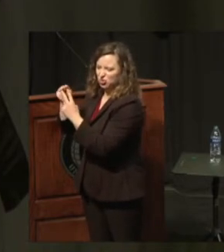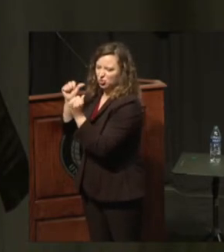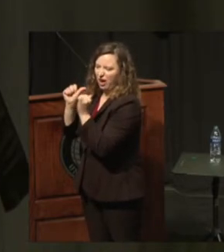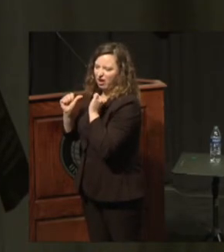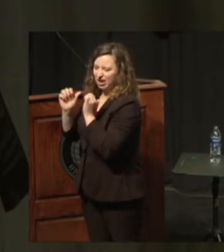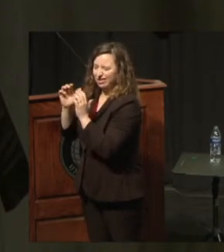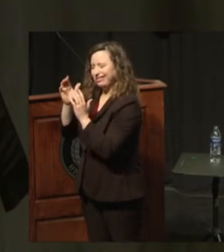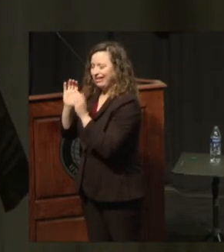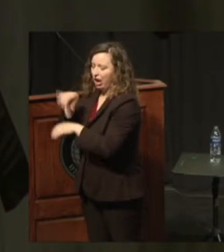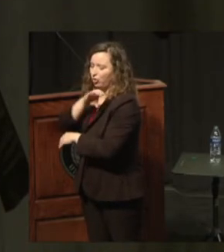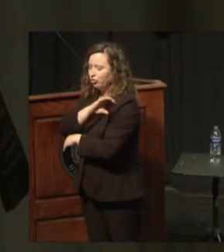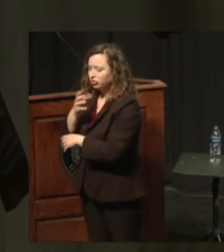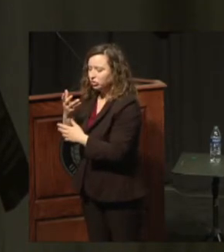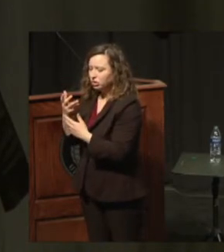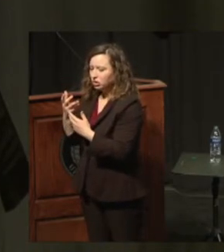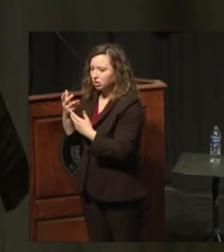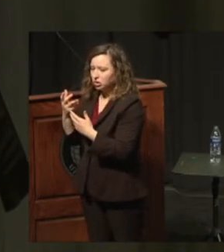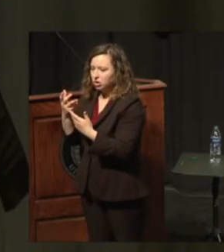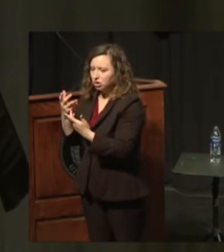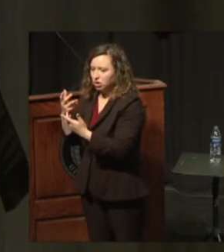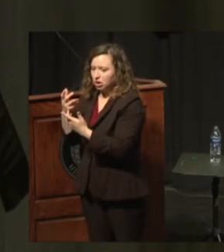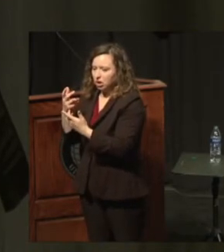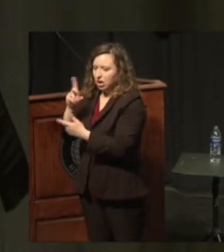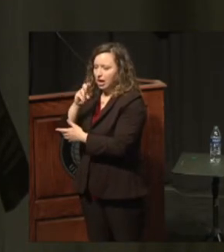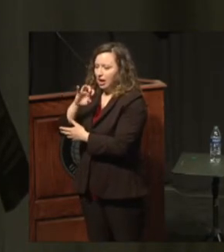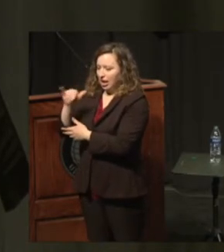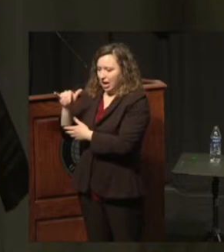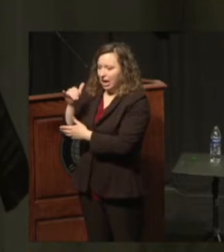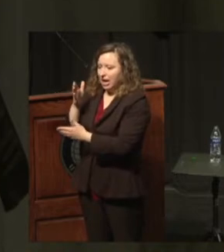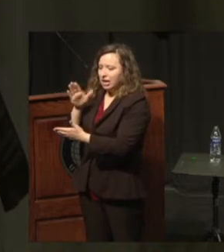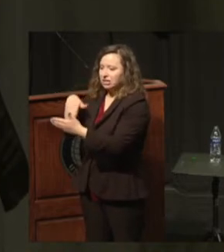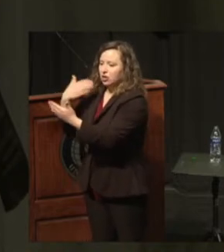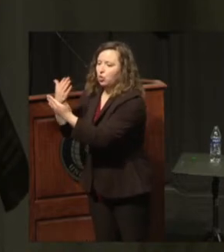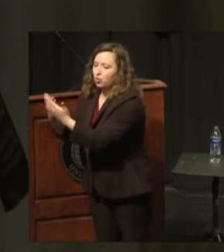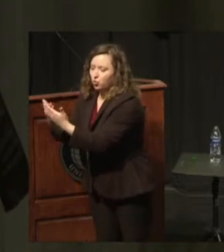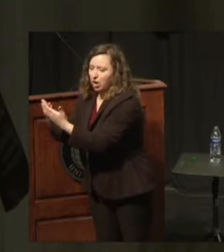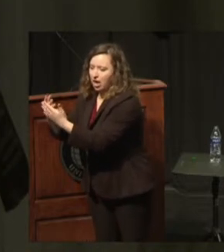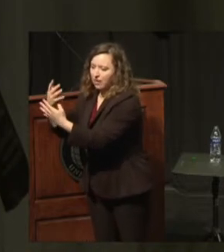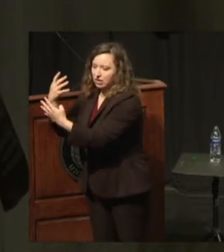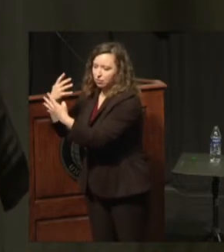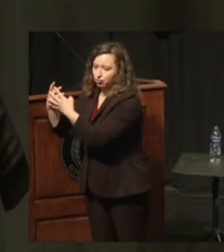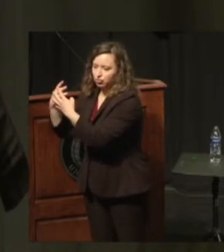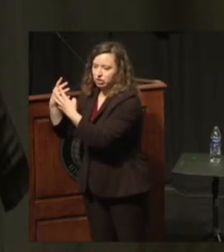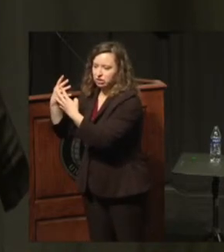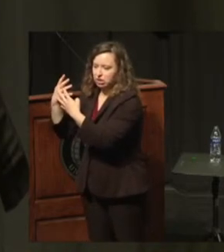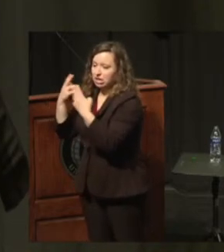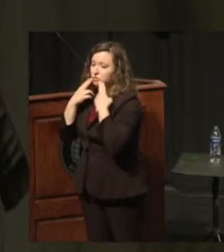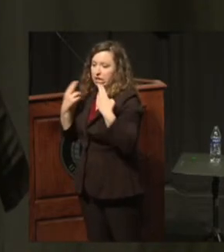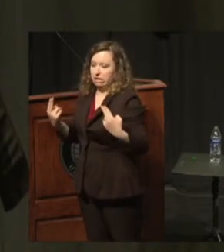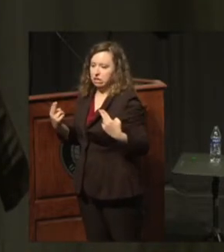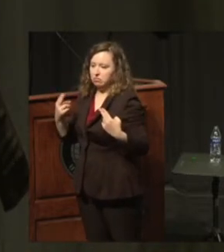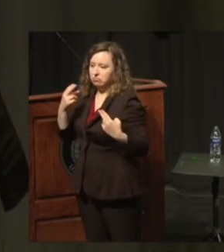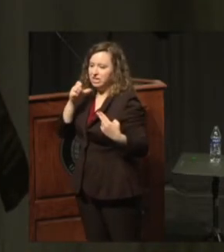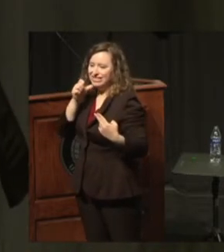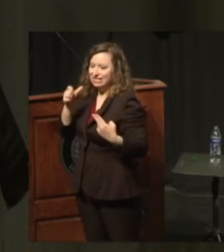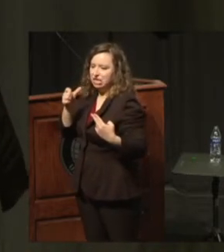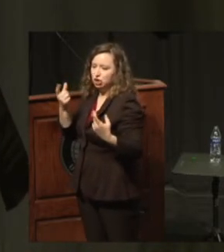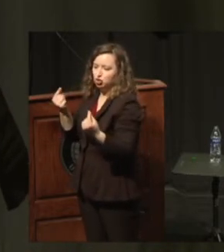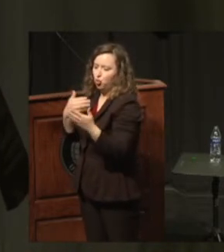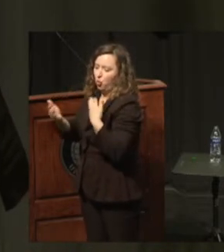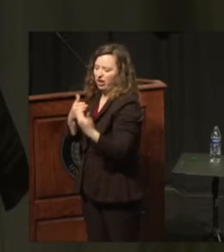right? So Andy got sent to prison for a crime that he didn't commit, murdering his wife and her lover. He didn't do